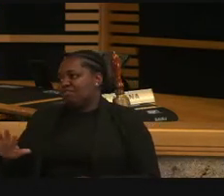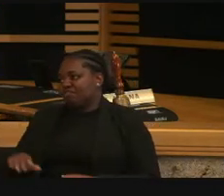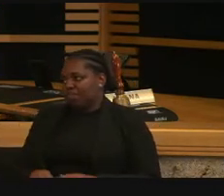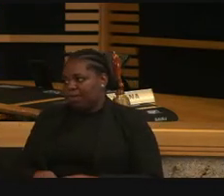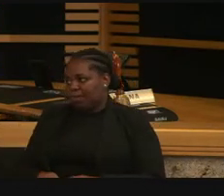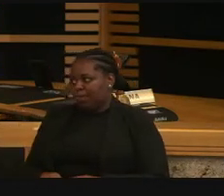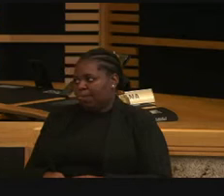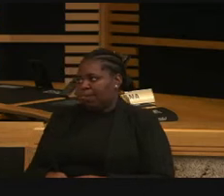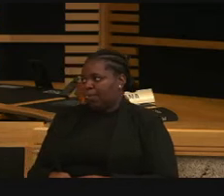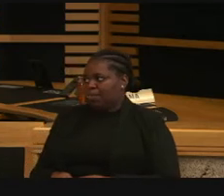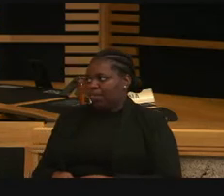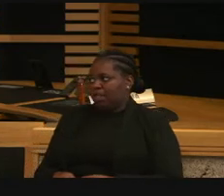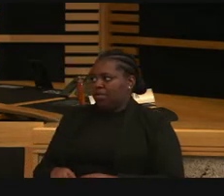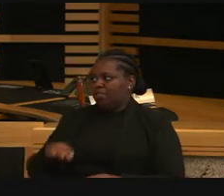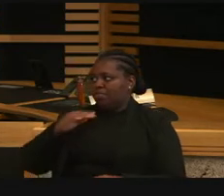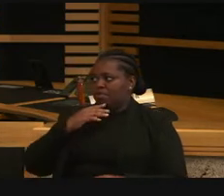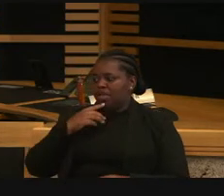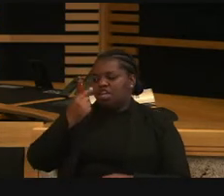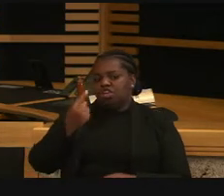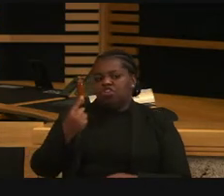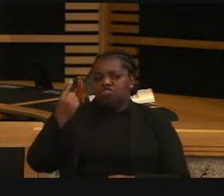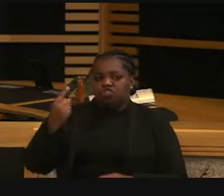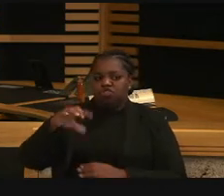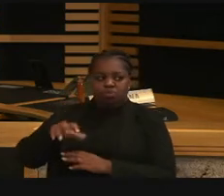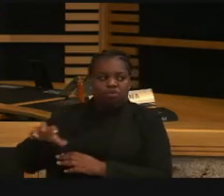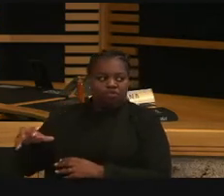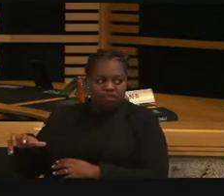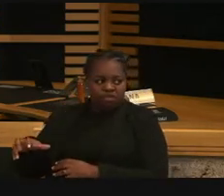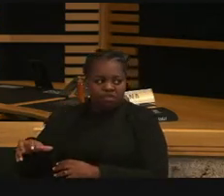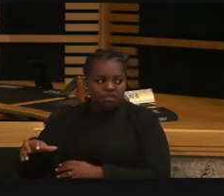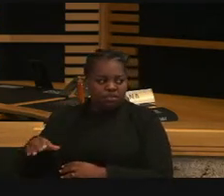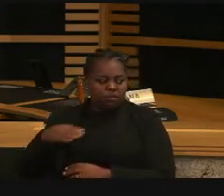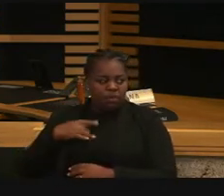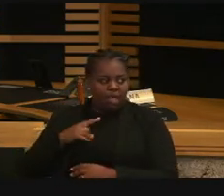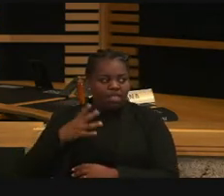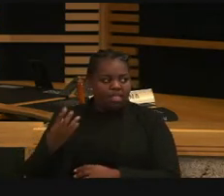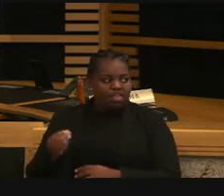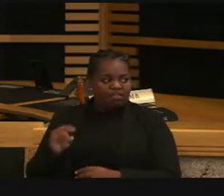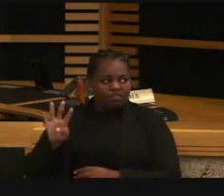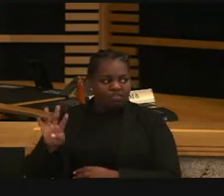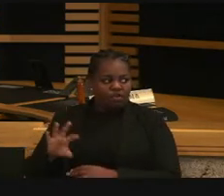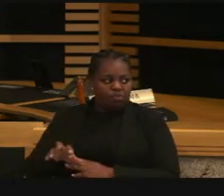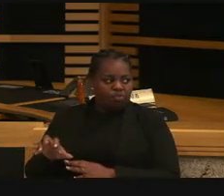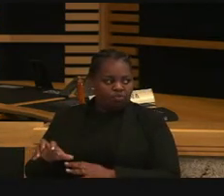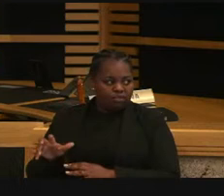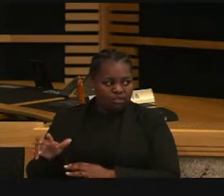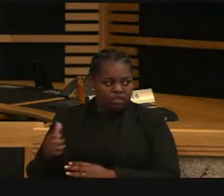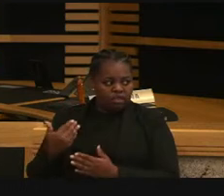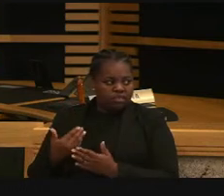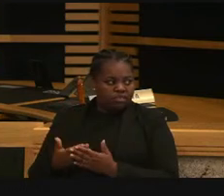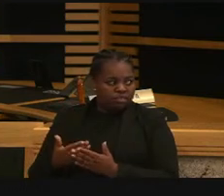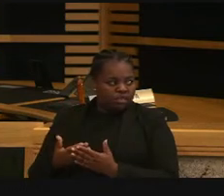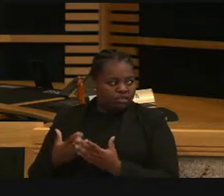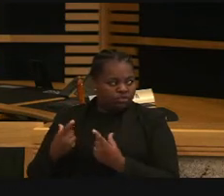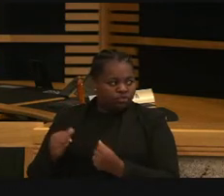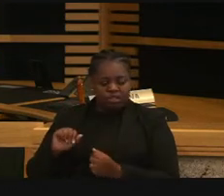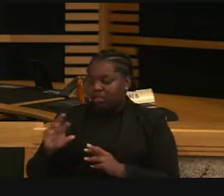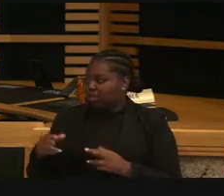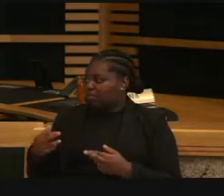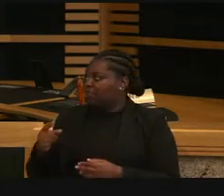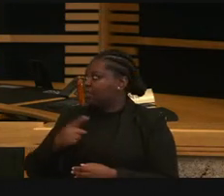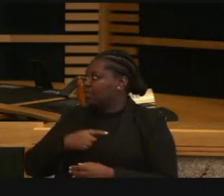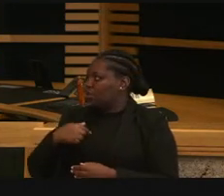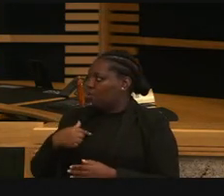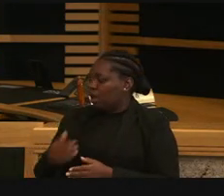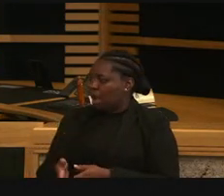1925. Only started so that each and every province, then there were four provinces, can start to check for its own revenue. Lendoki aphile